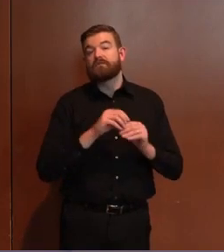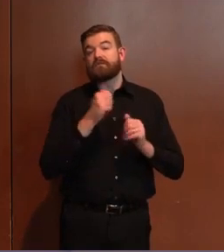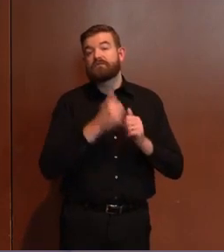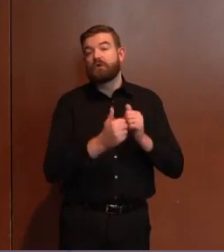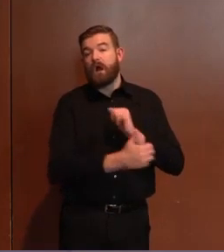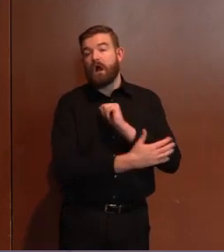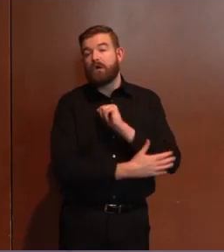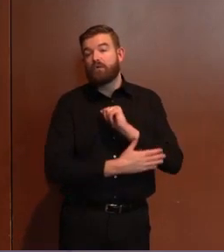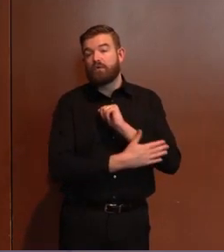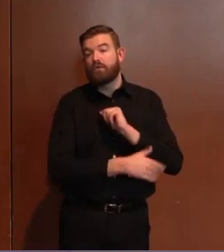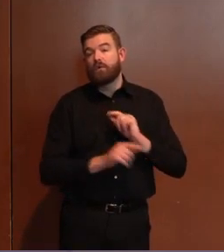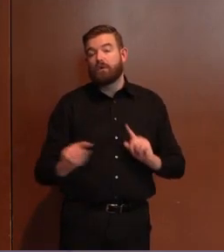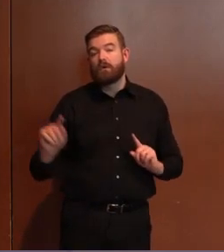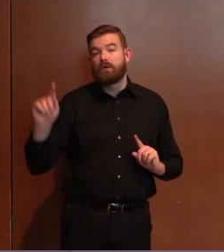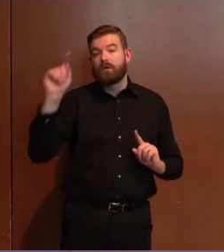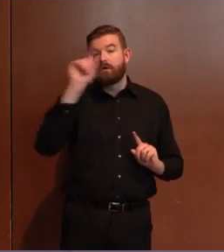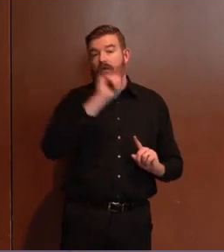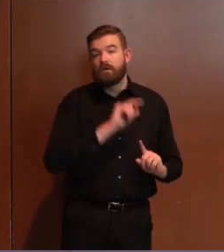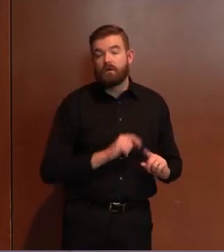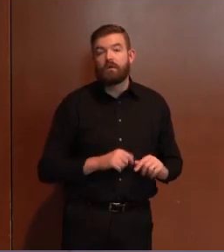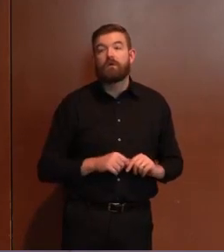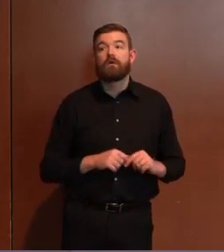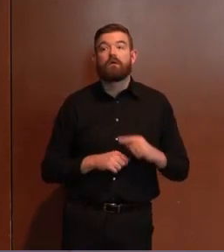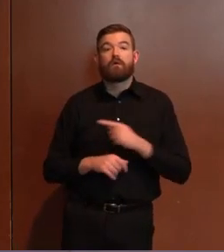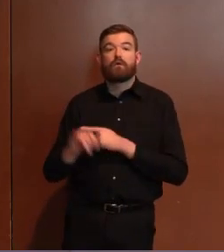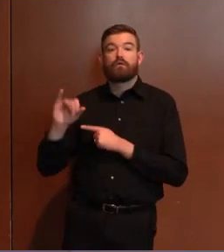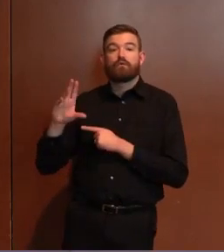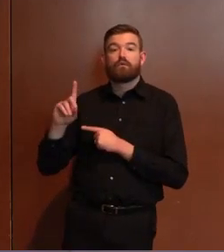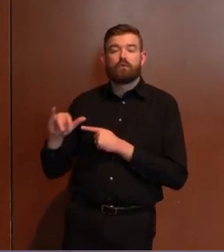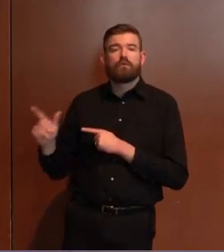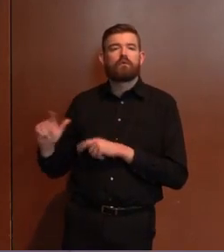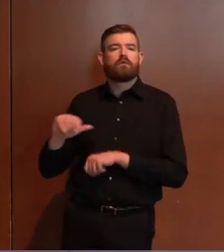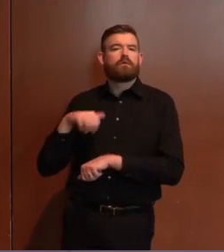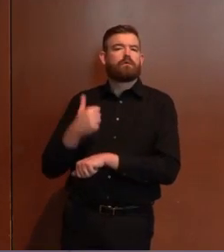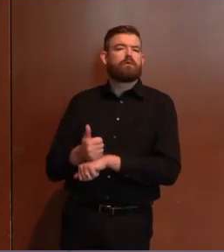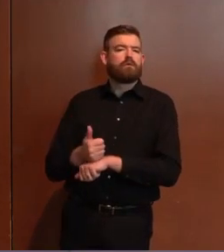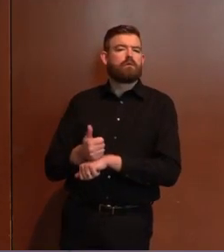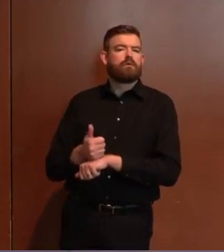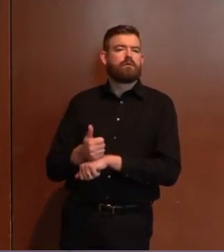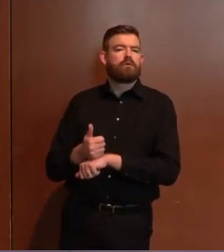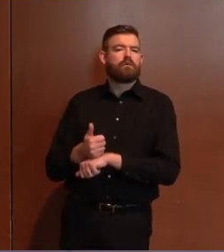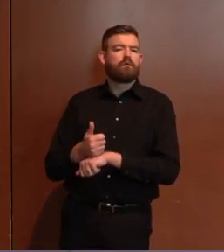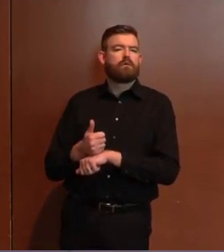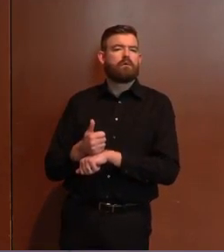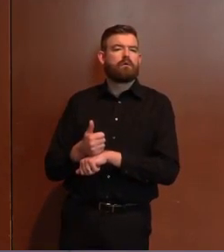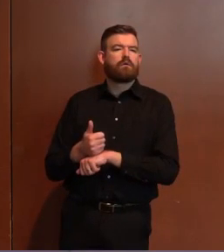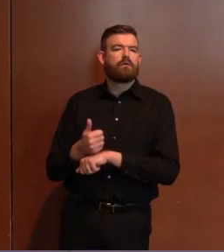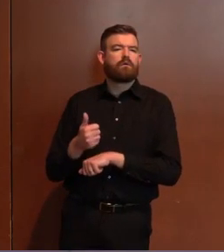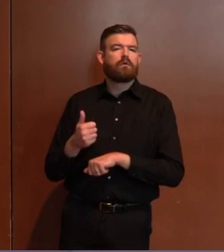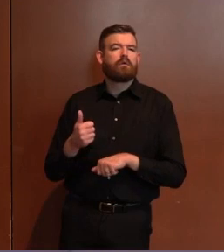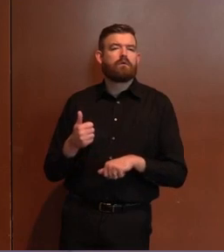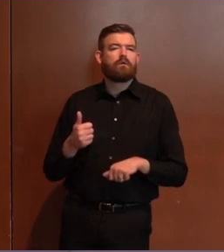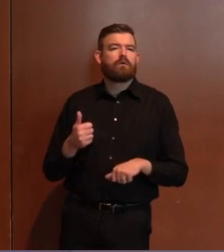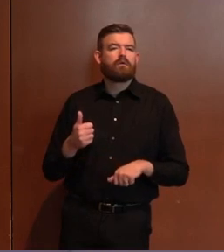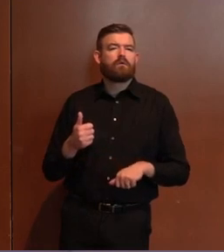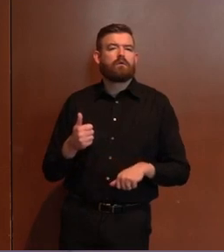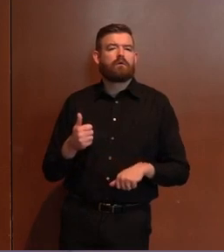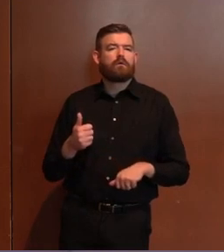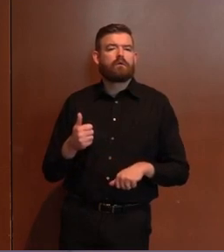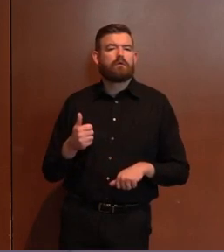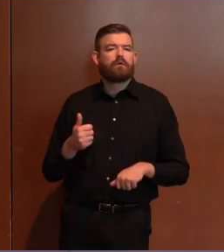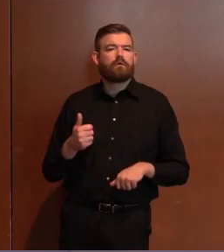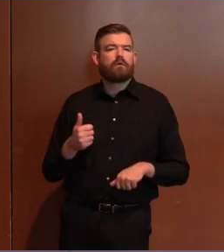Judy, to her great credit, has regionalized the response to this, and that's going to allow us to be